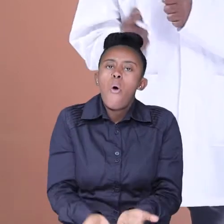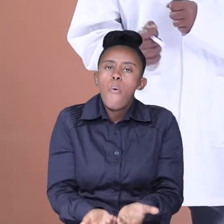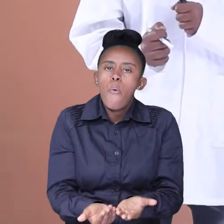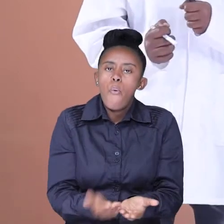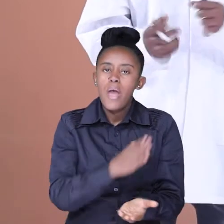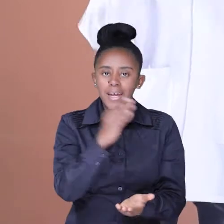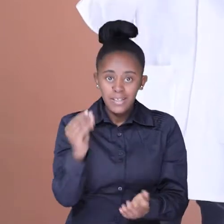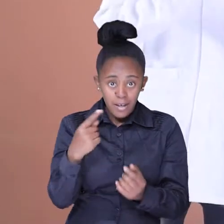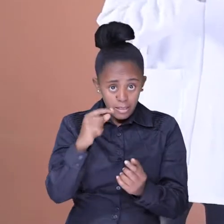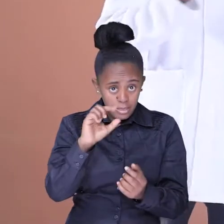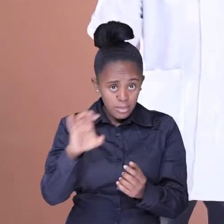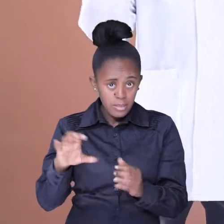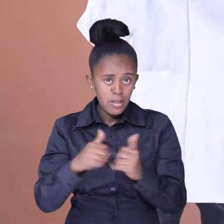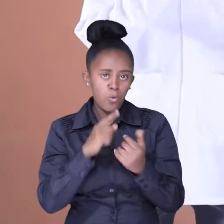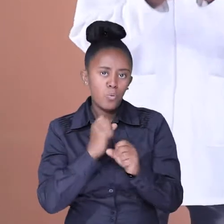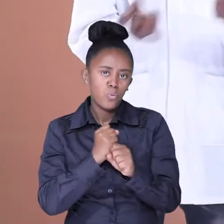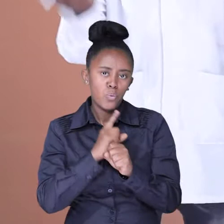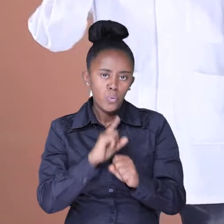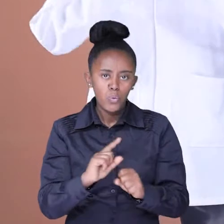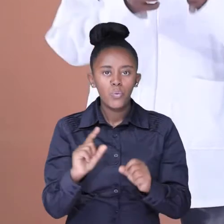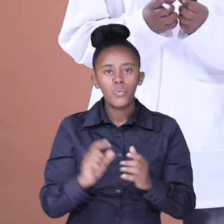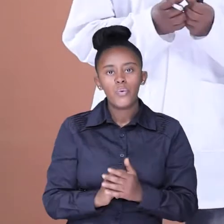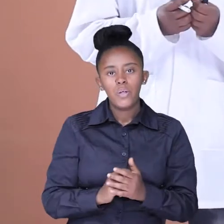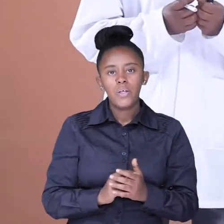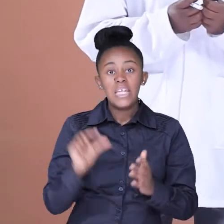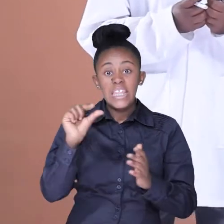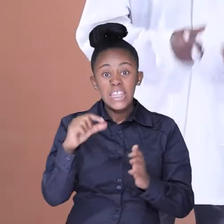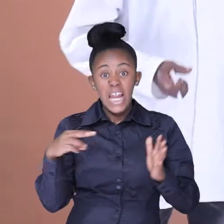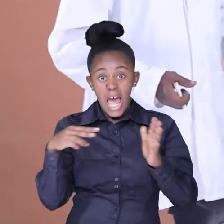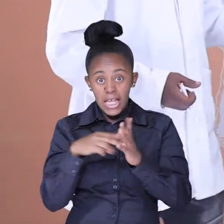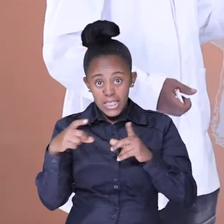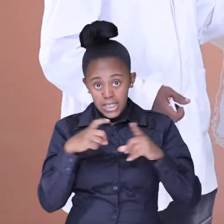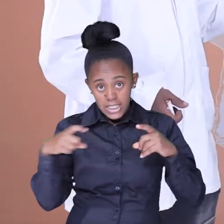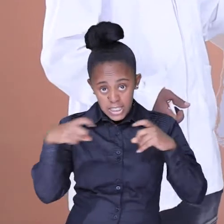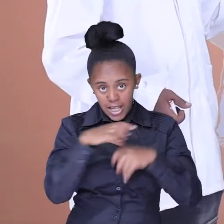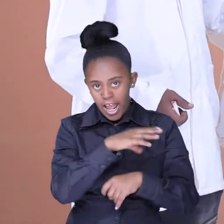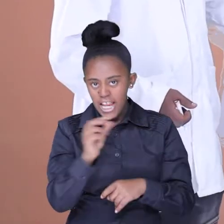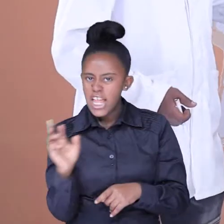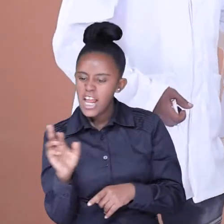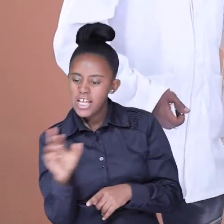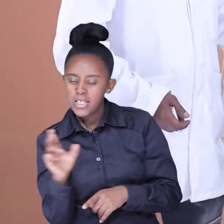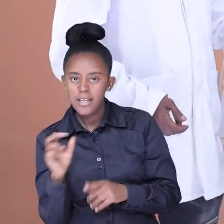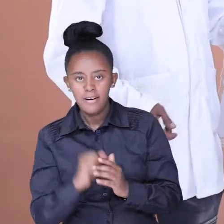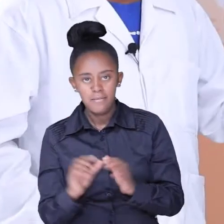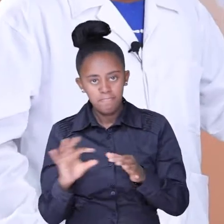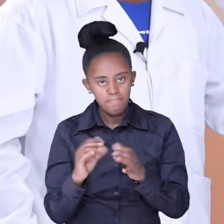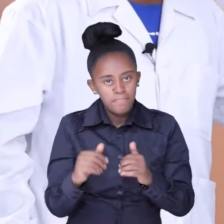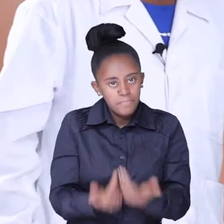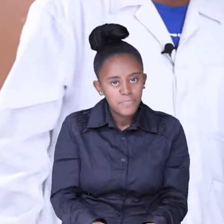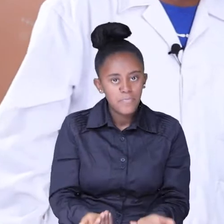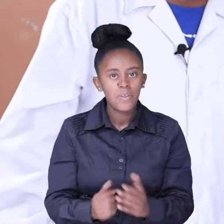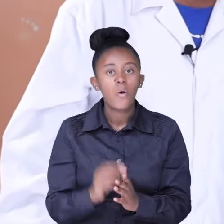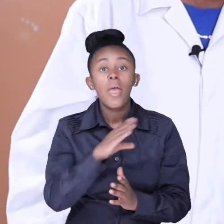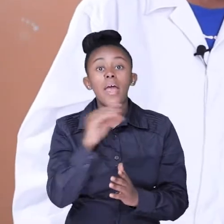is performed by combined transistor and resistor. So the AND gate, the